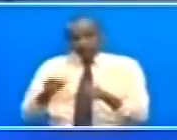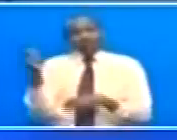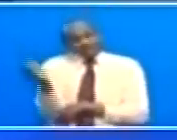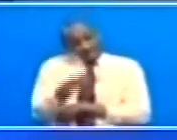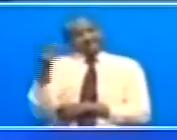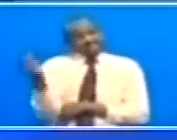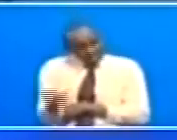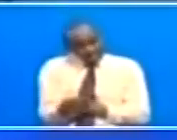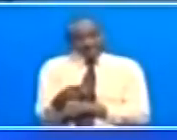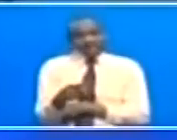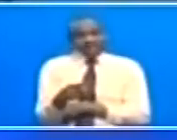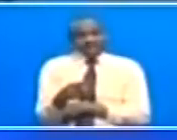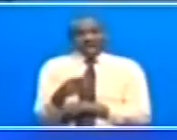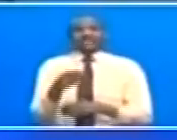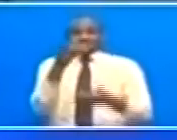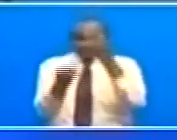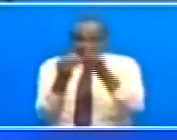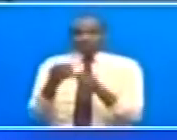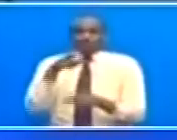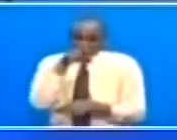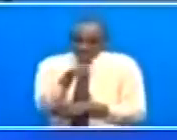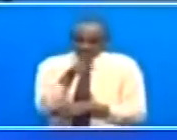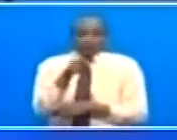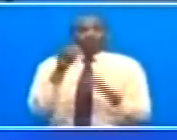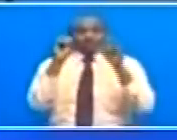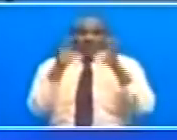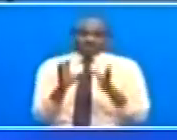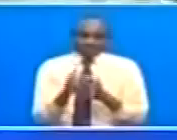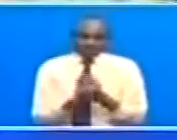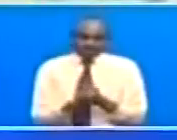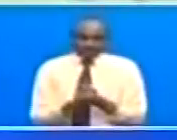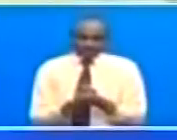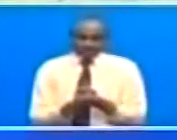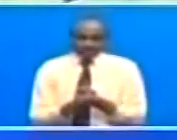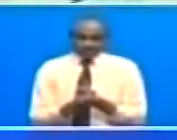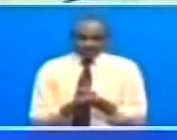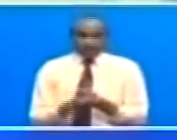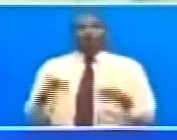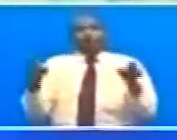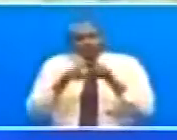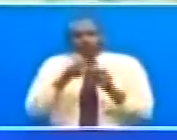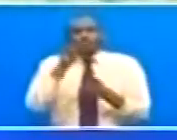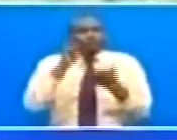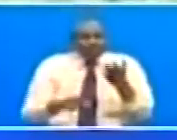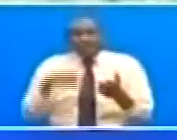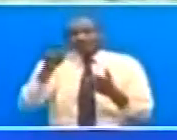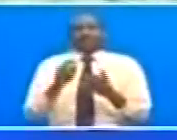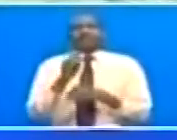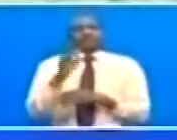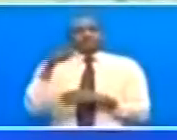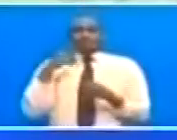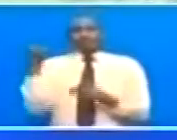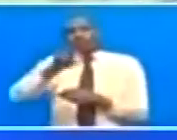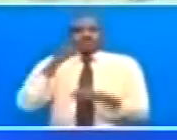salary and pension obligations of the award. Then we also saw branding being used where